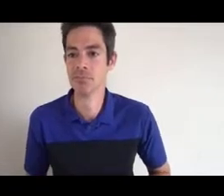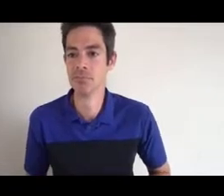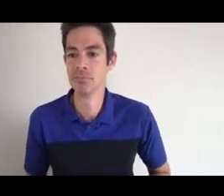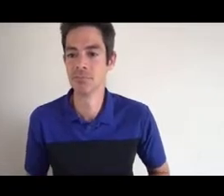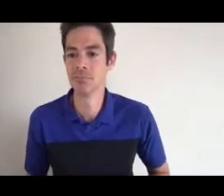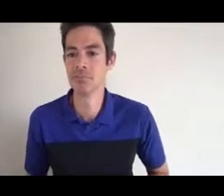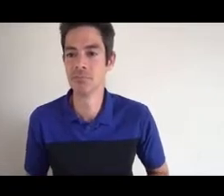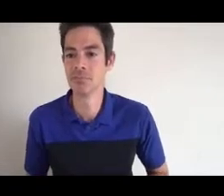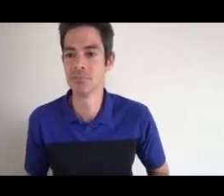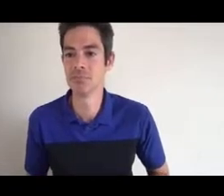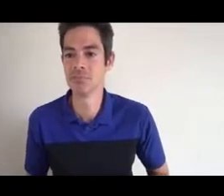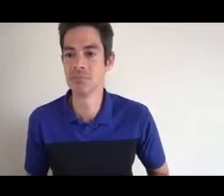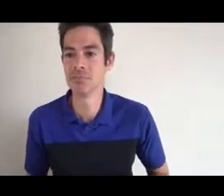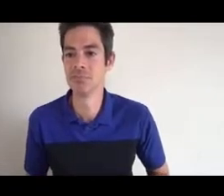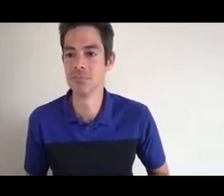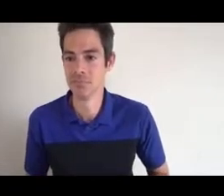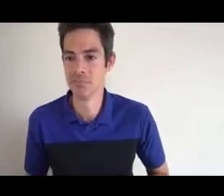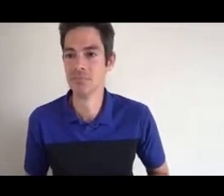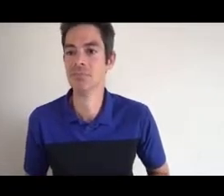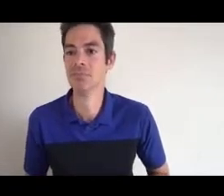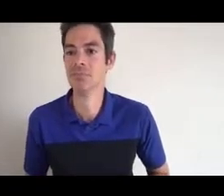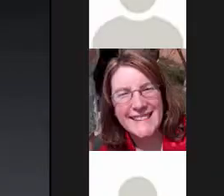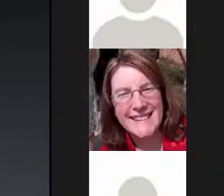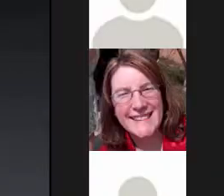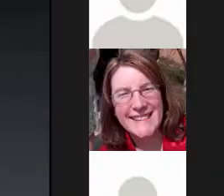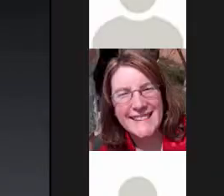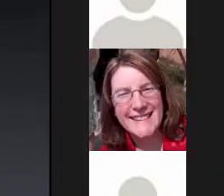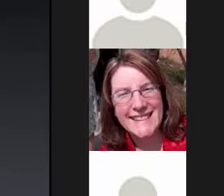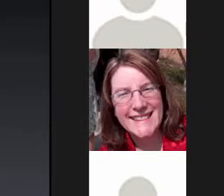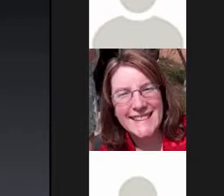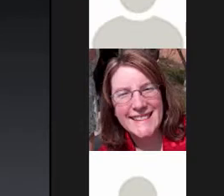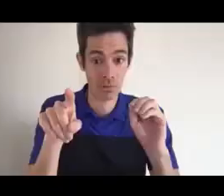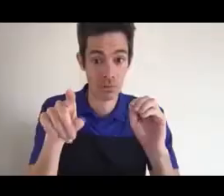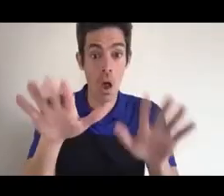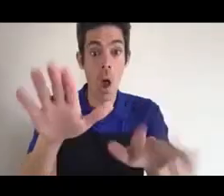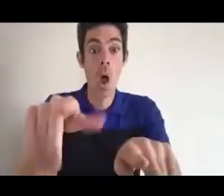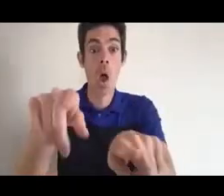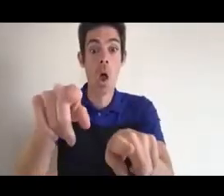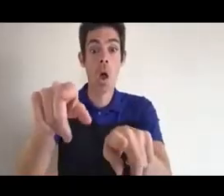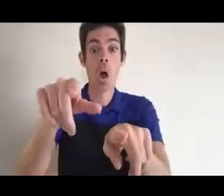Yeah, I really try to emphasize to students that English,